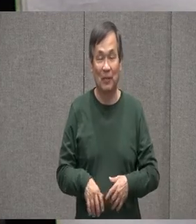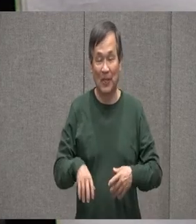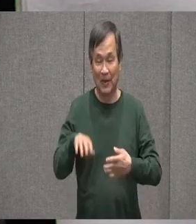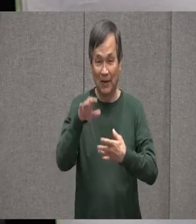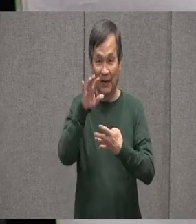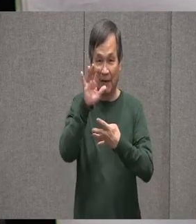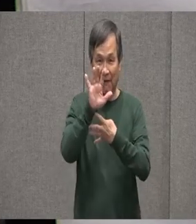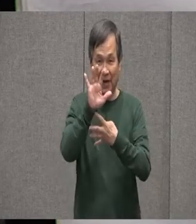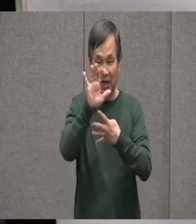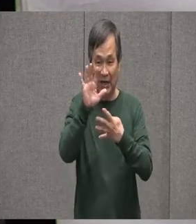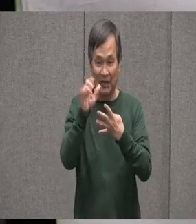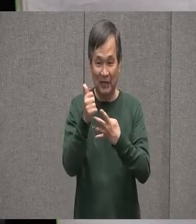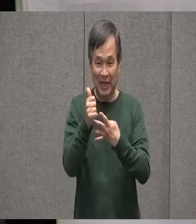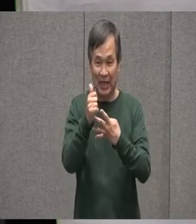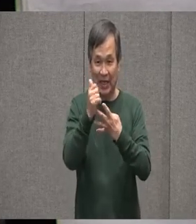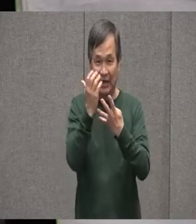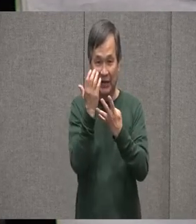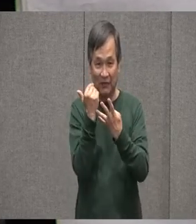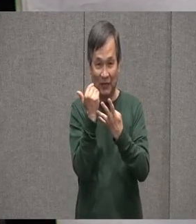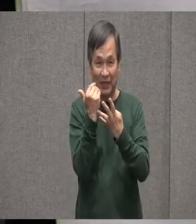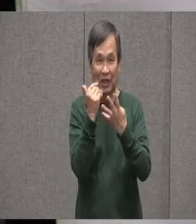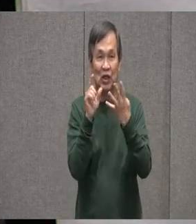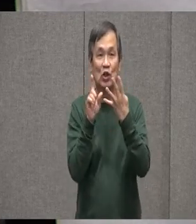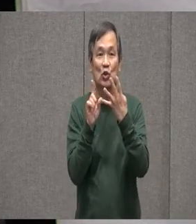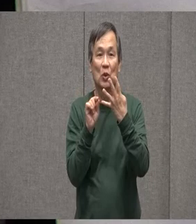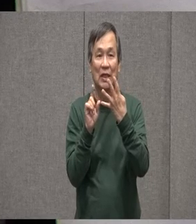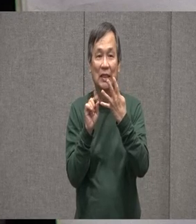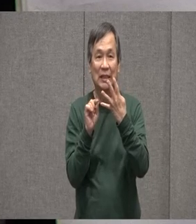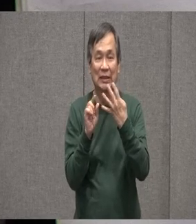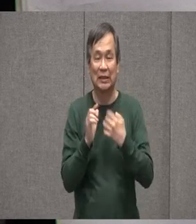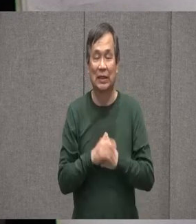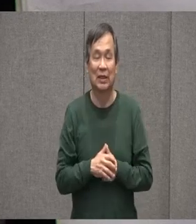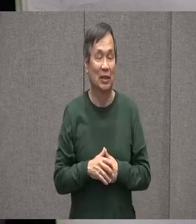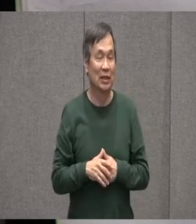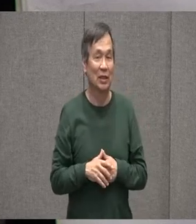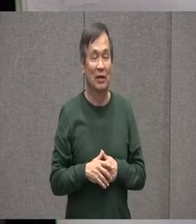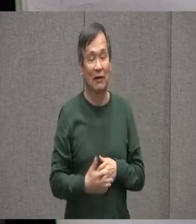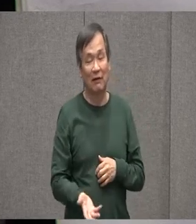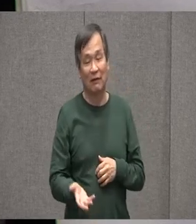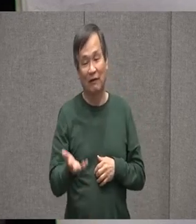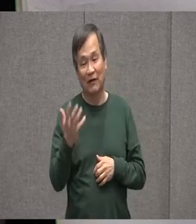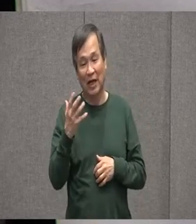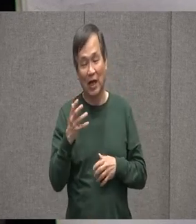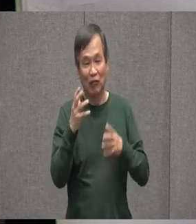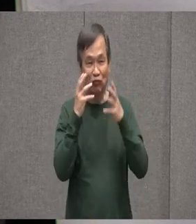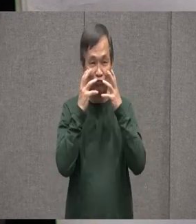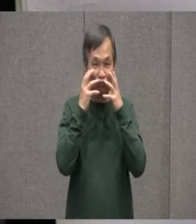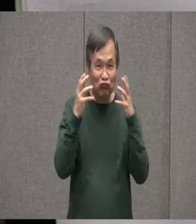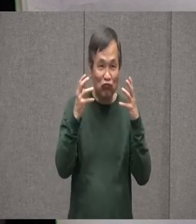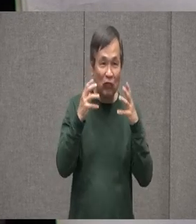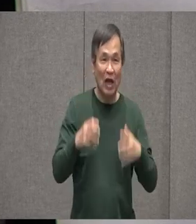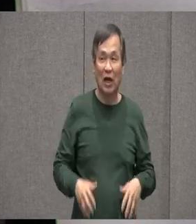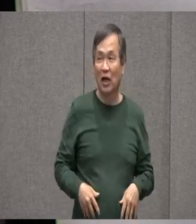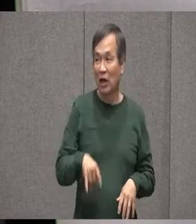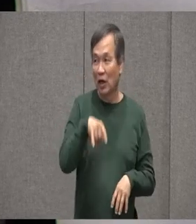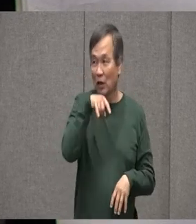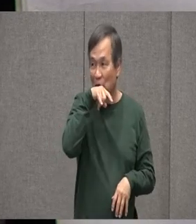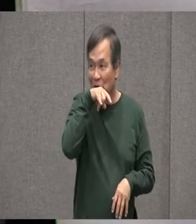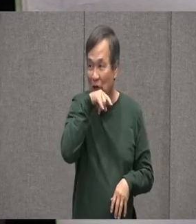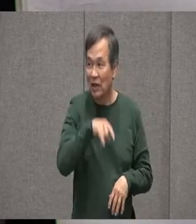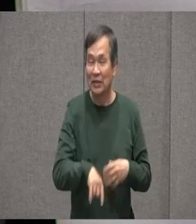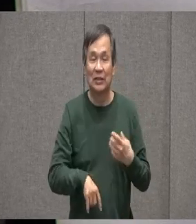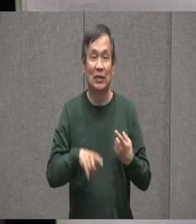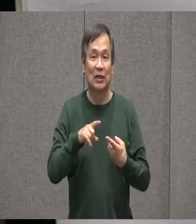5, 10, 15, 20. 5 fat walrus with tusks sharp and keen. The 5